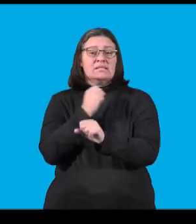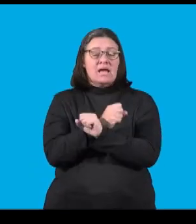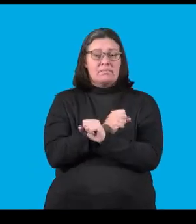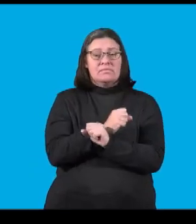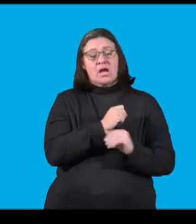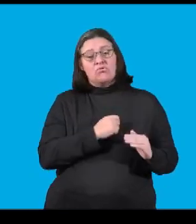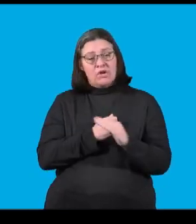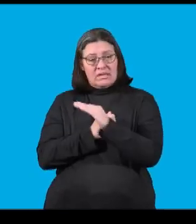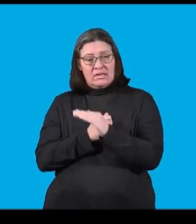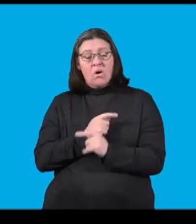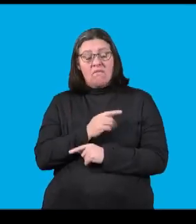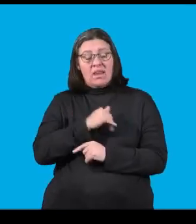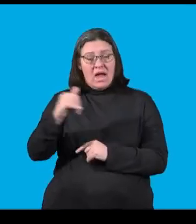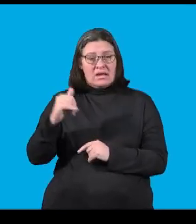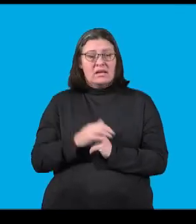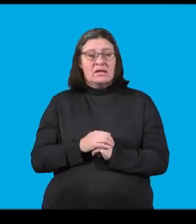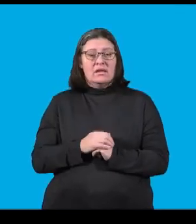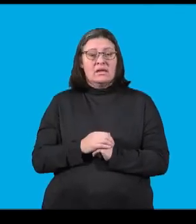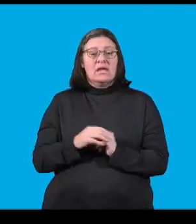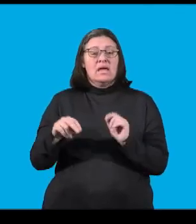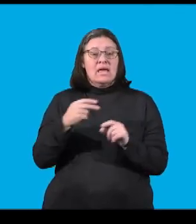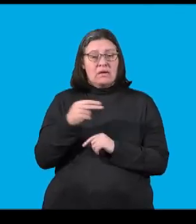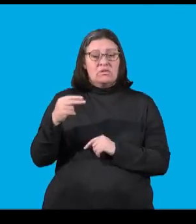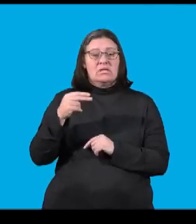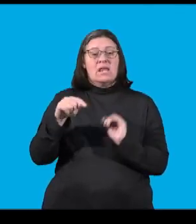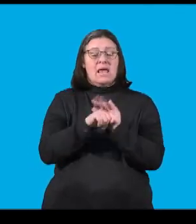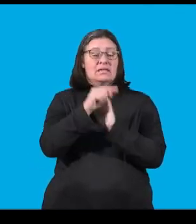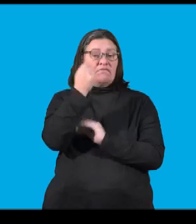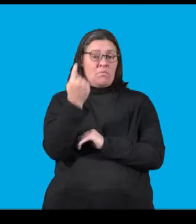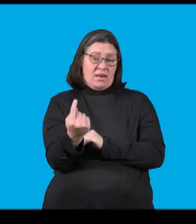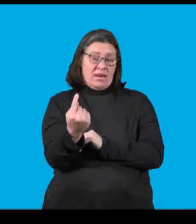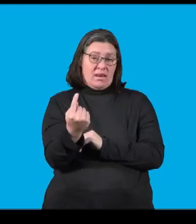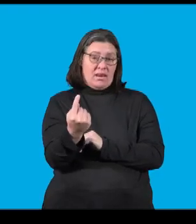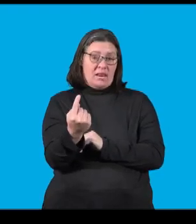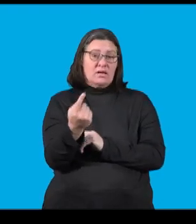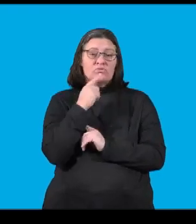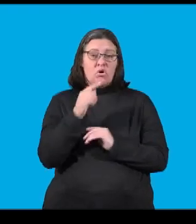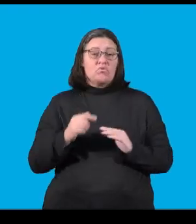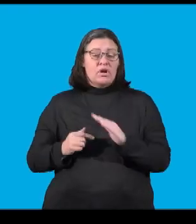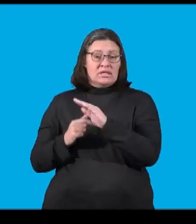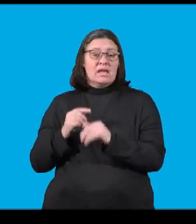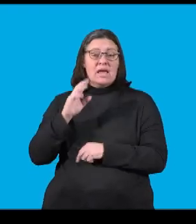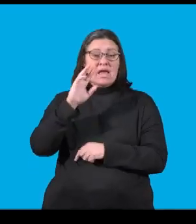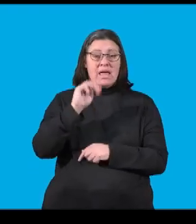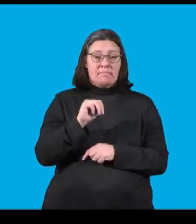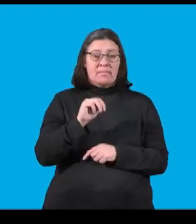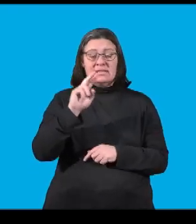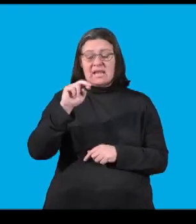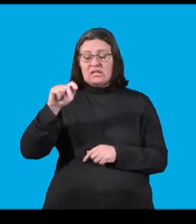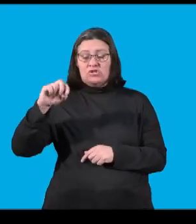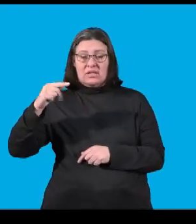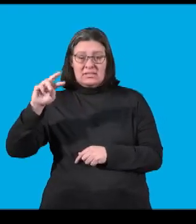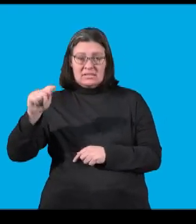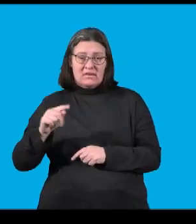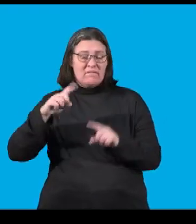-1/2 times the gradient of this tangent line is equal to -1. So therefore, the gradient of this t standing